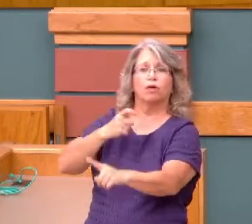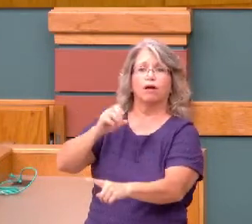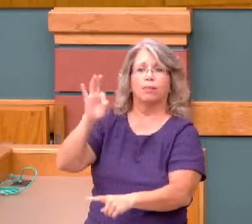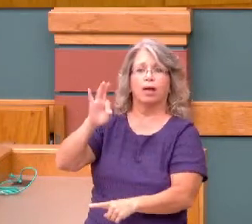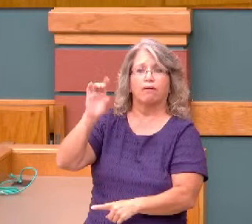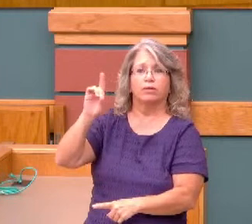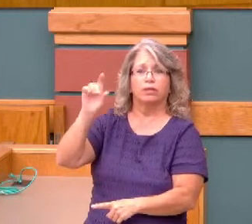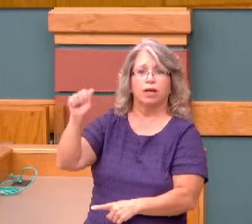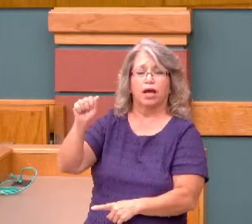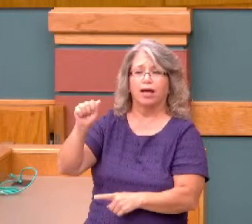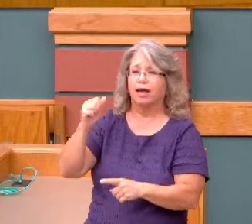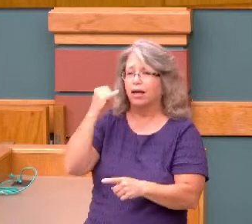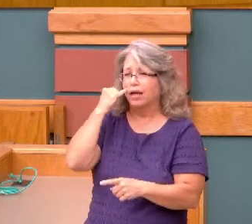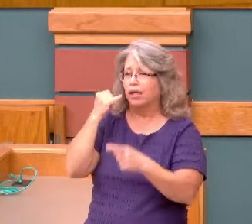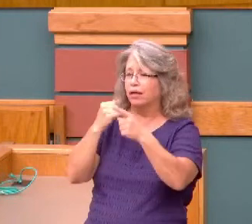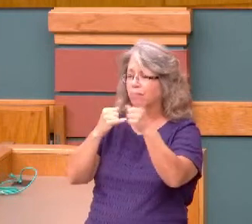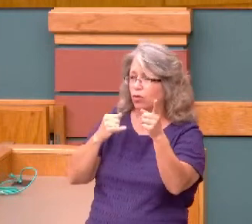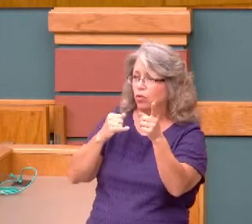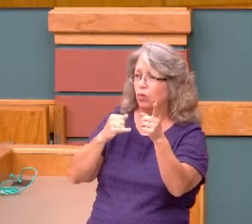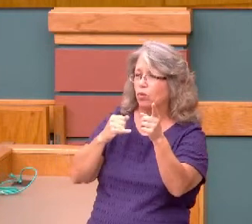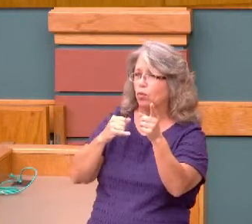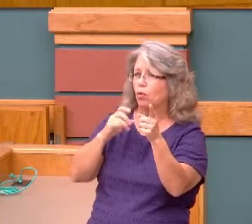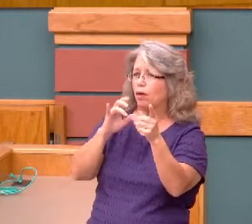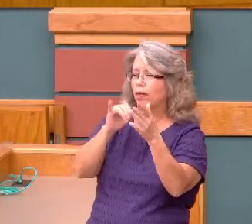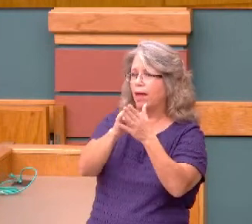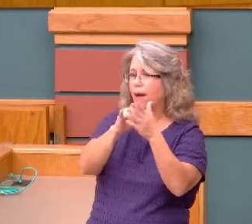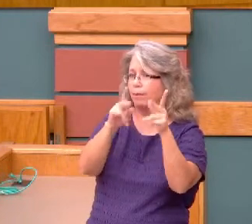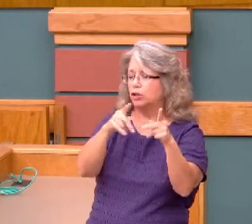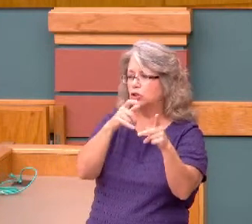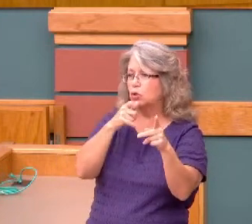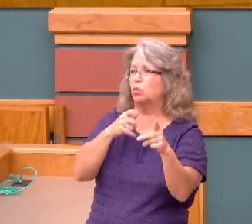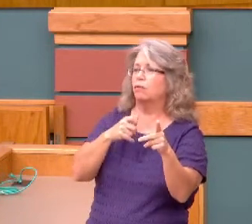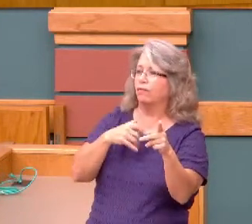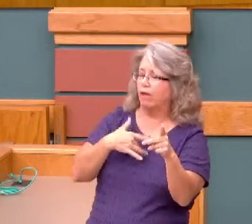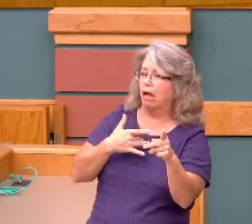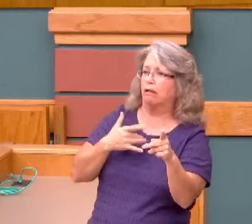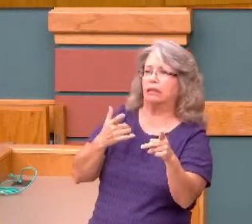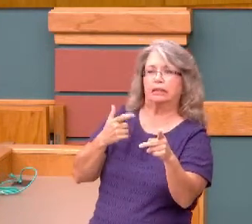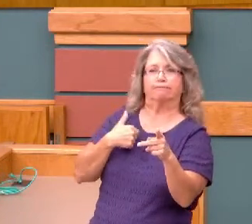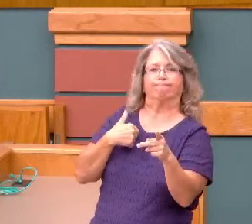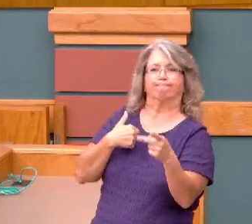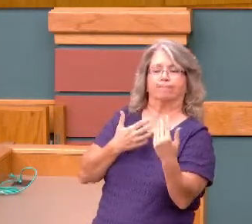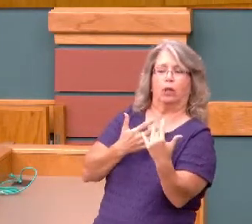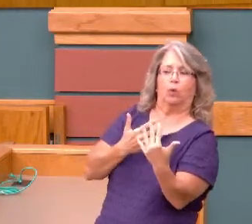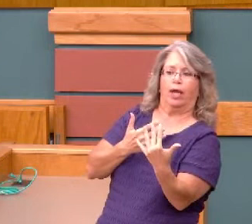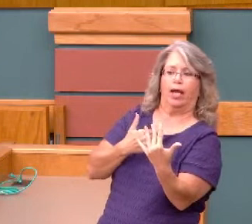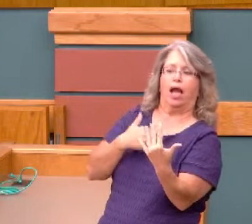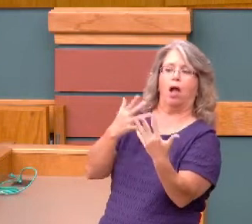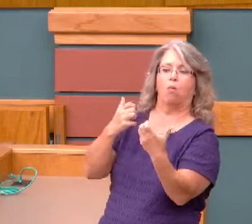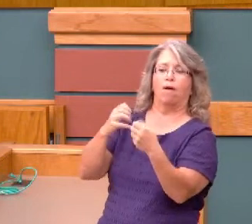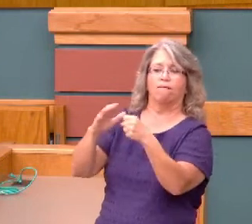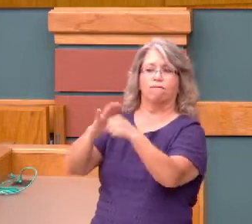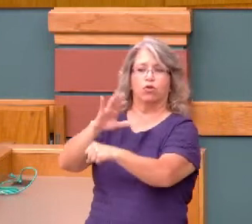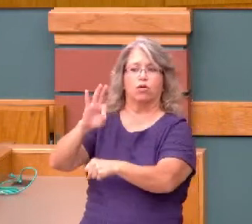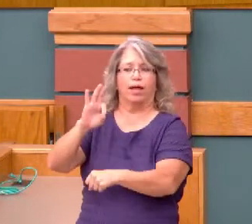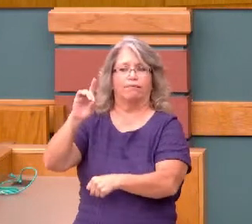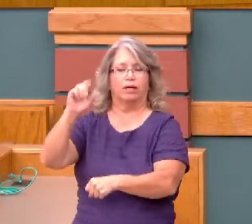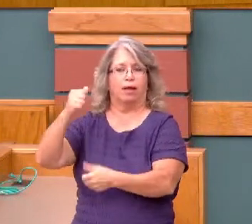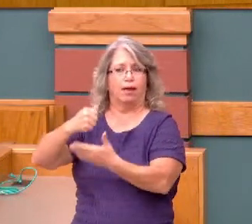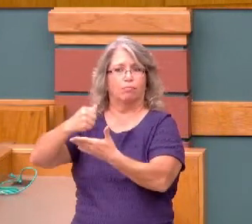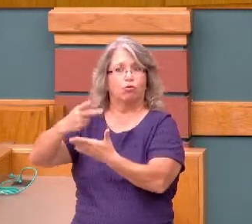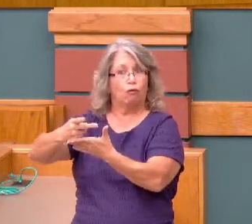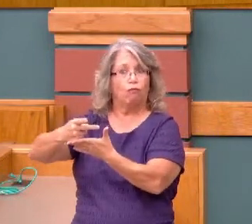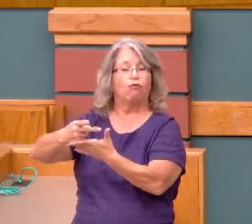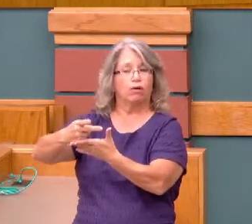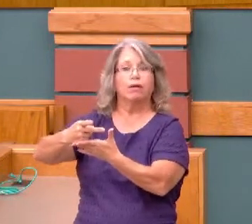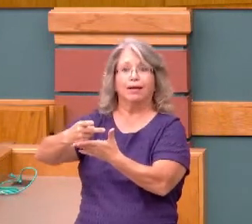that really believed that that FDA approval was necessary for you to be ready, now we're